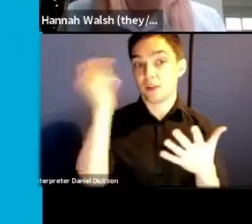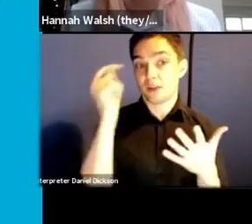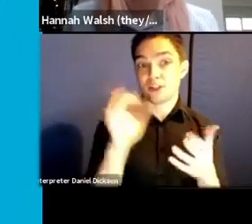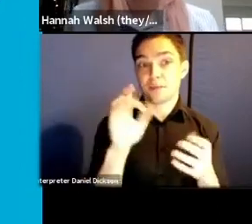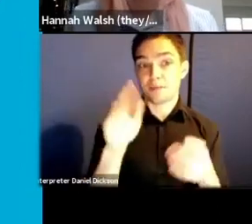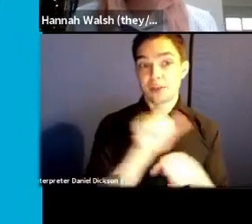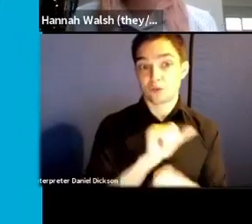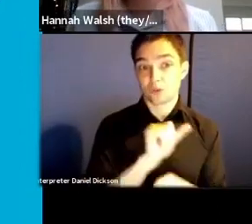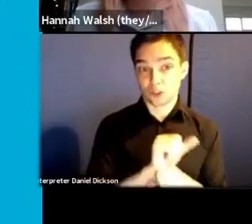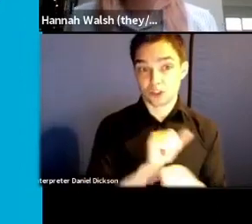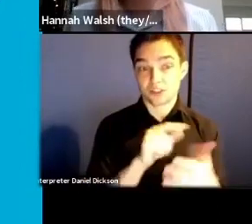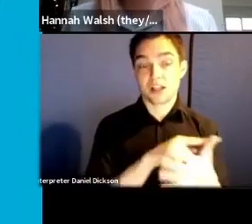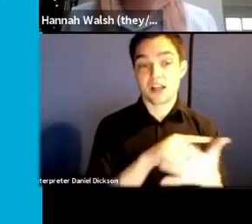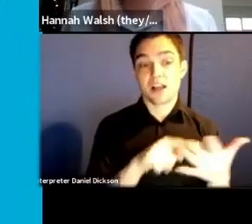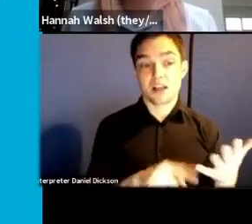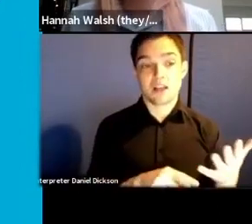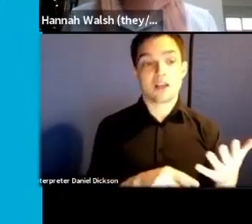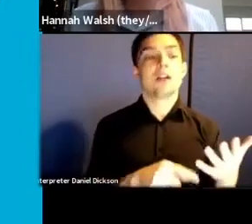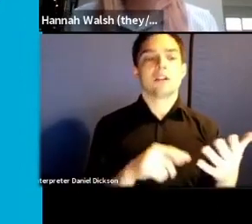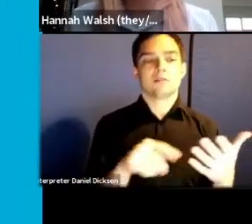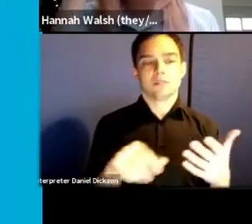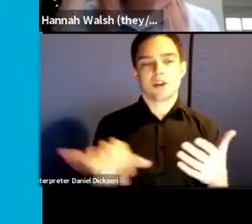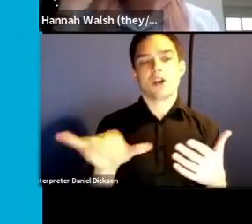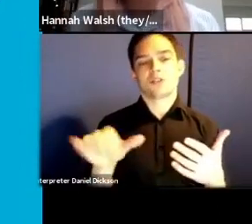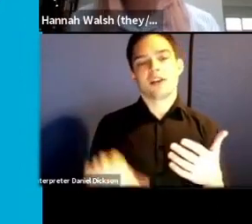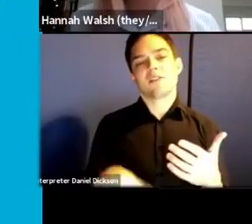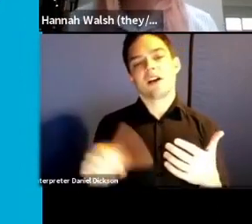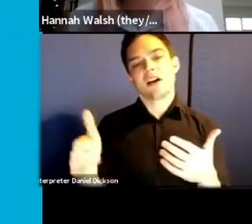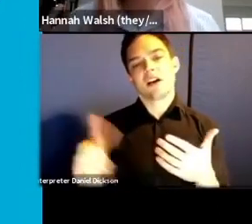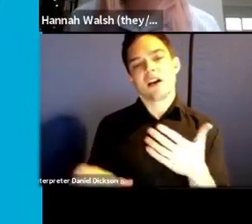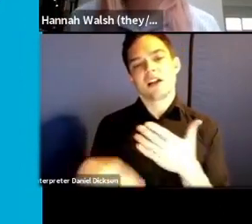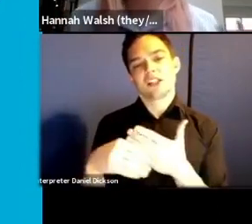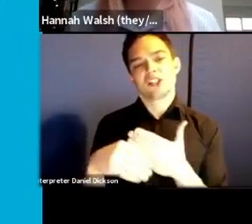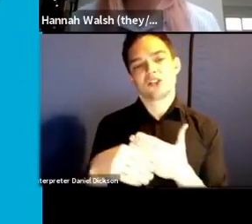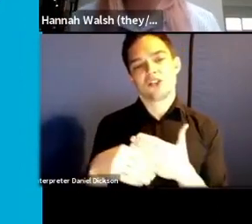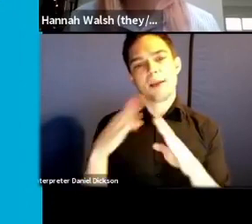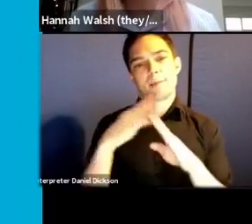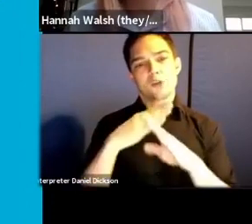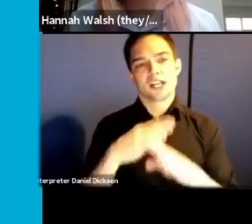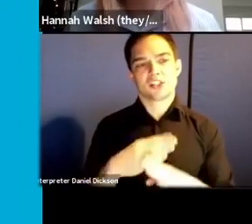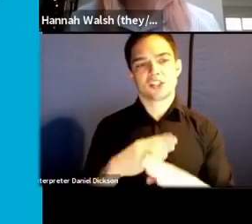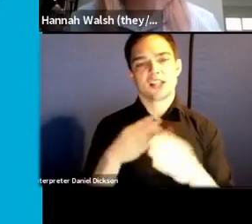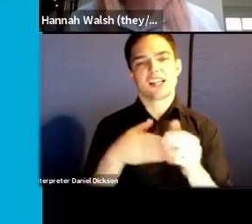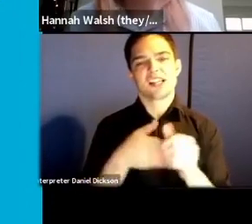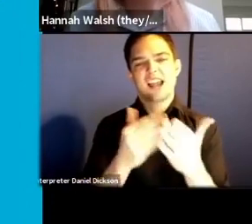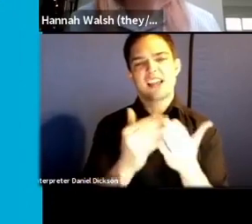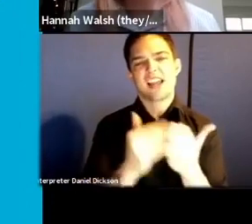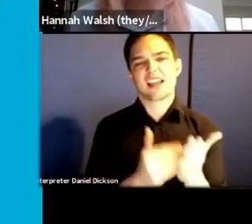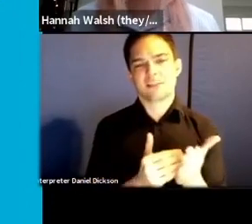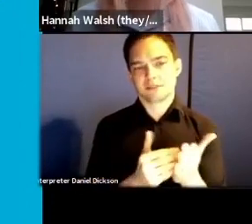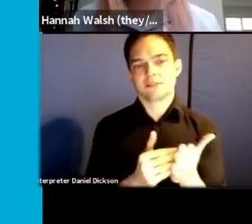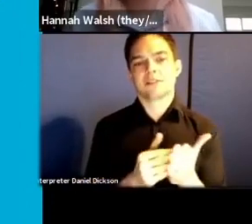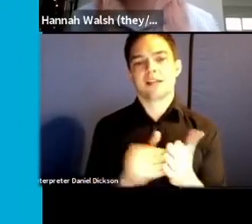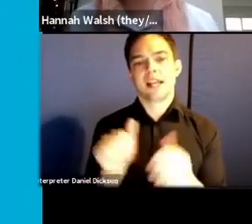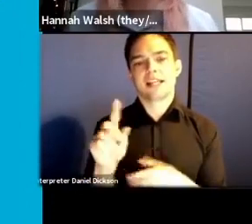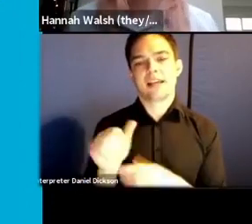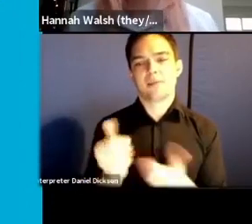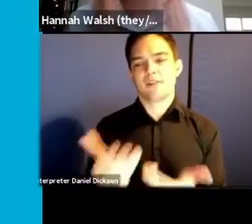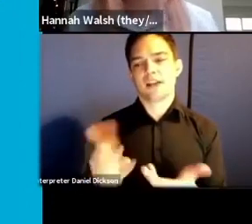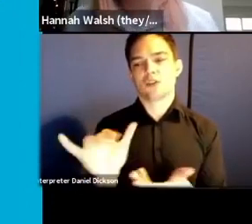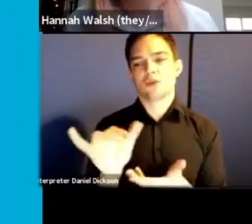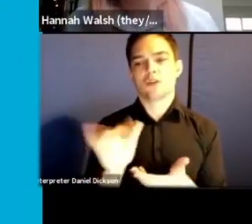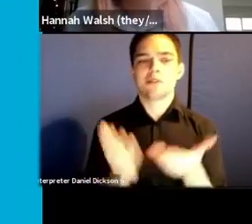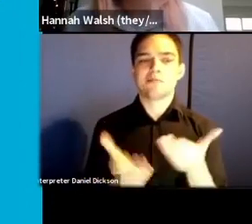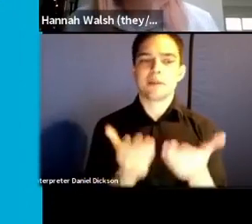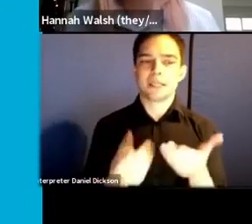work, there are some additional kind of protections and guidelines that the ADA provides that may kind of